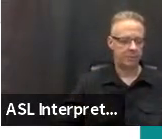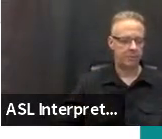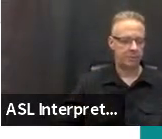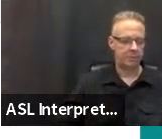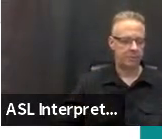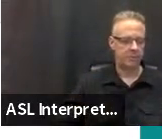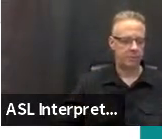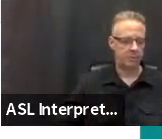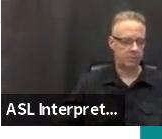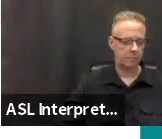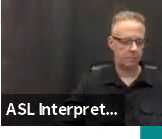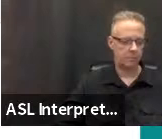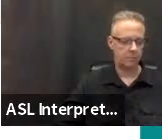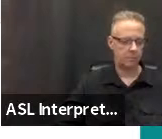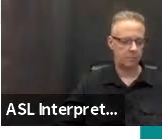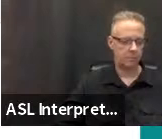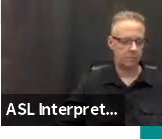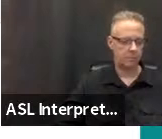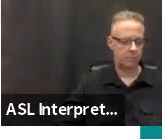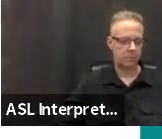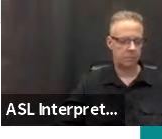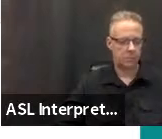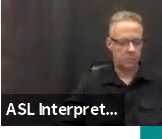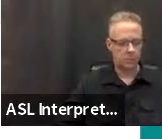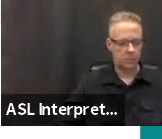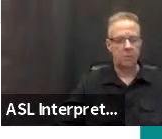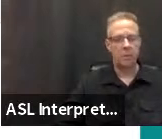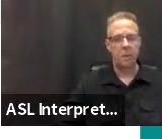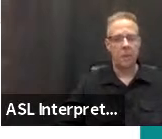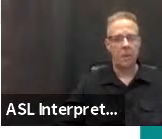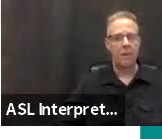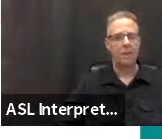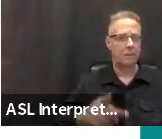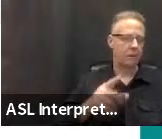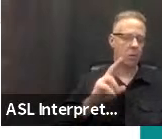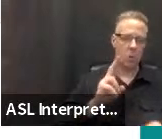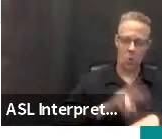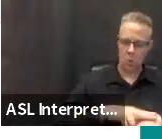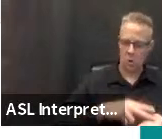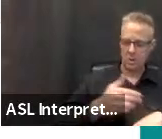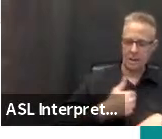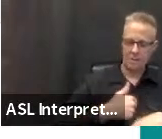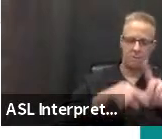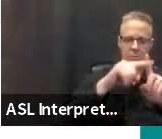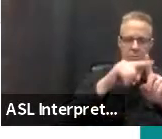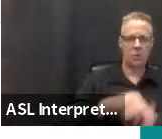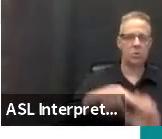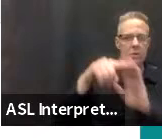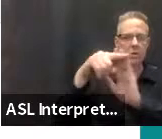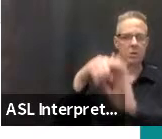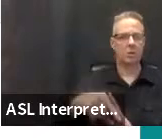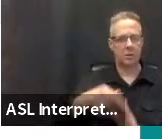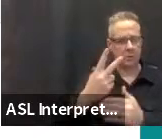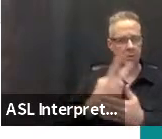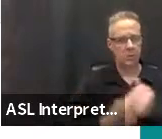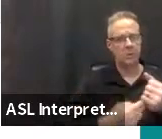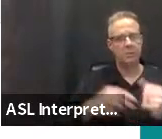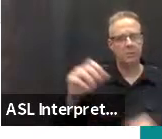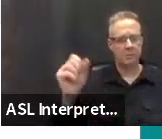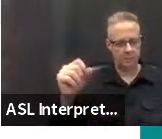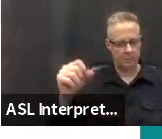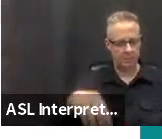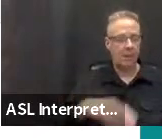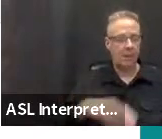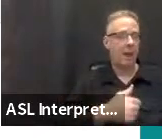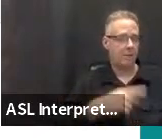Yeah. And there are of course pros and cons to both. And there are